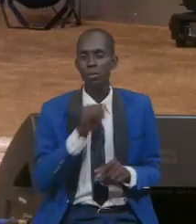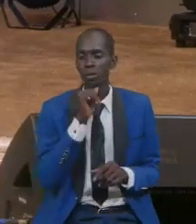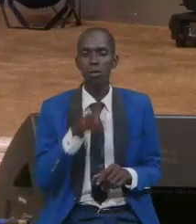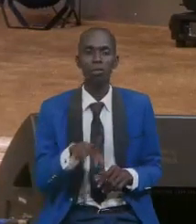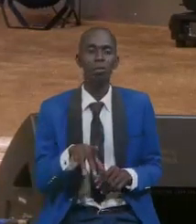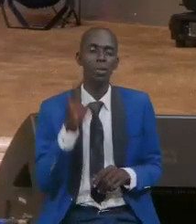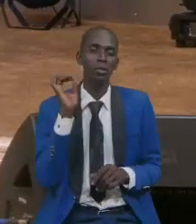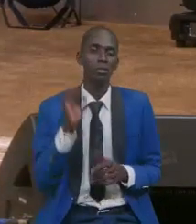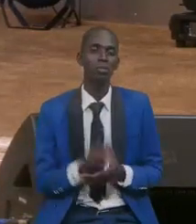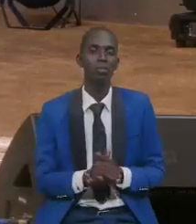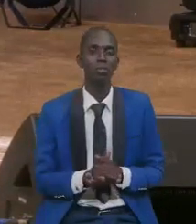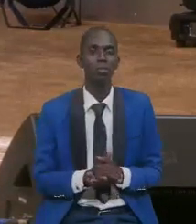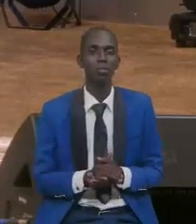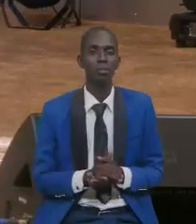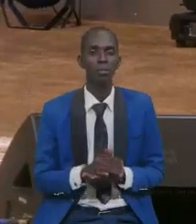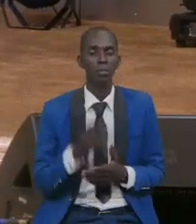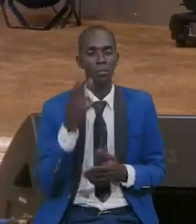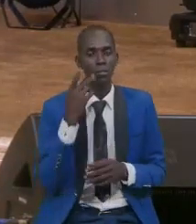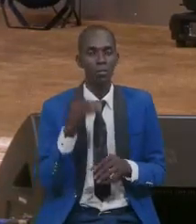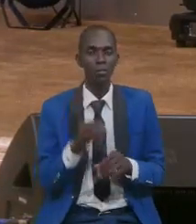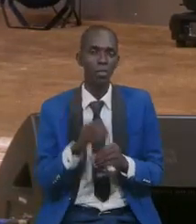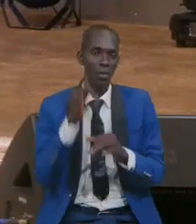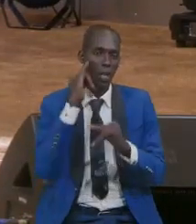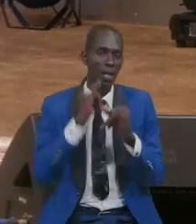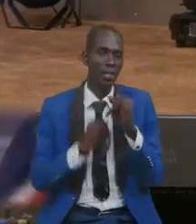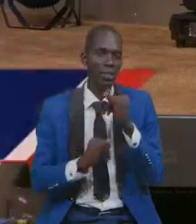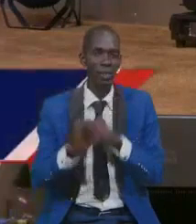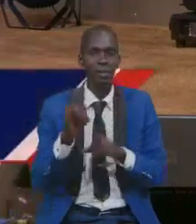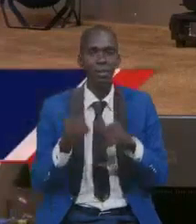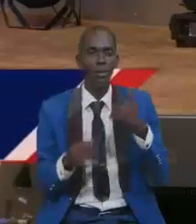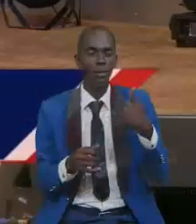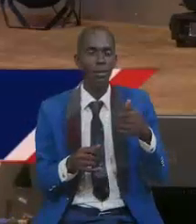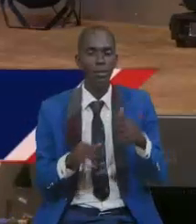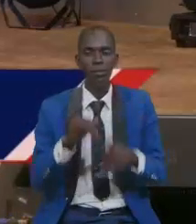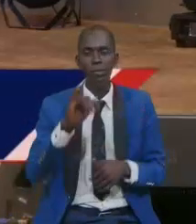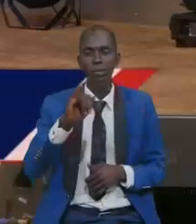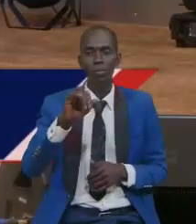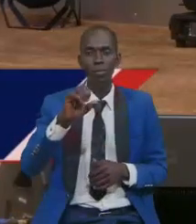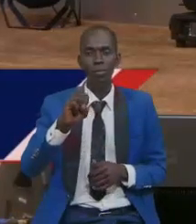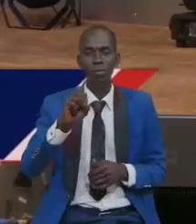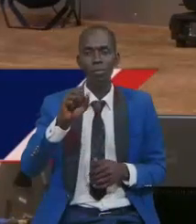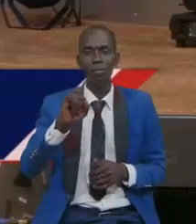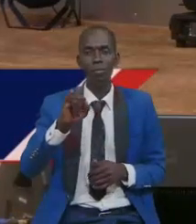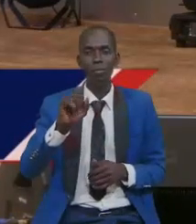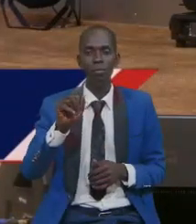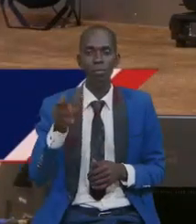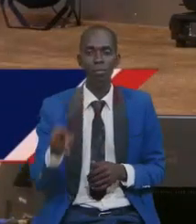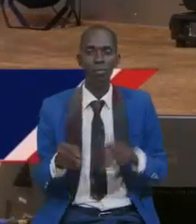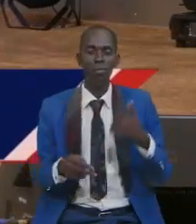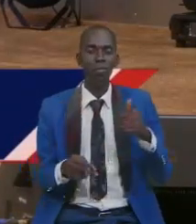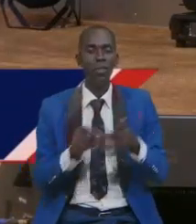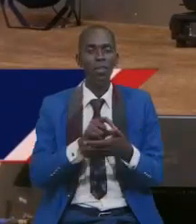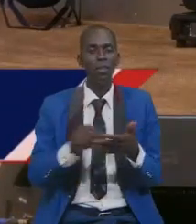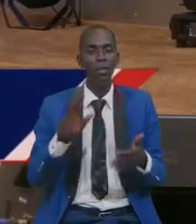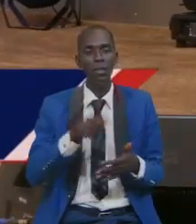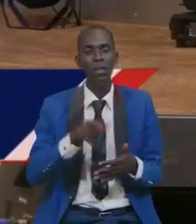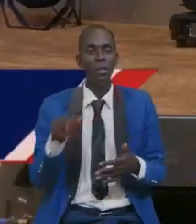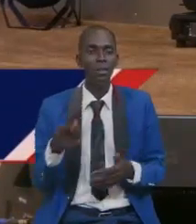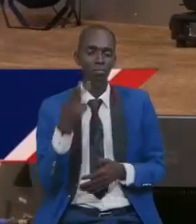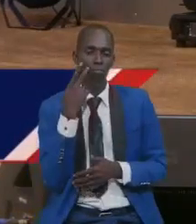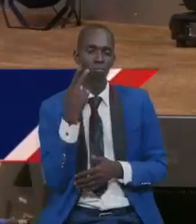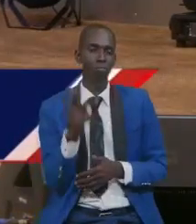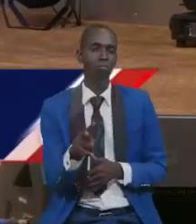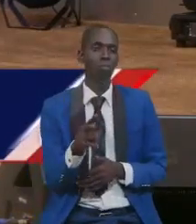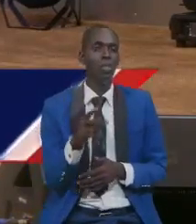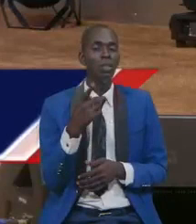found. Look at Isaiah chapter 10, and we're reading from verse 33. Behold, the